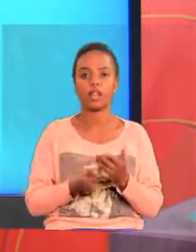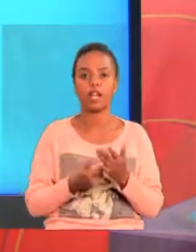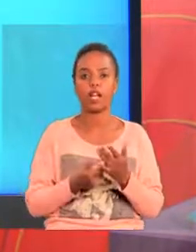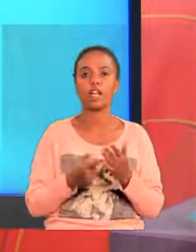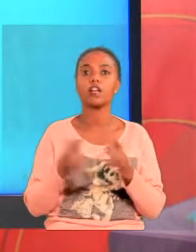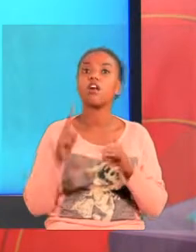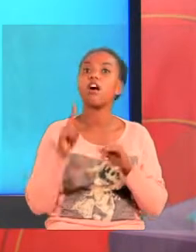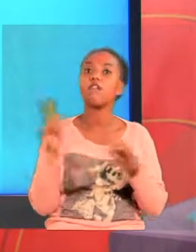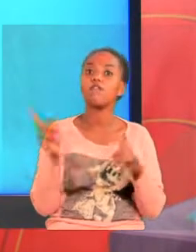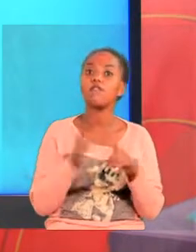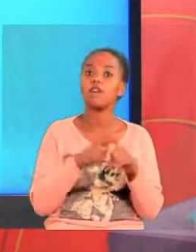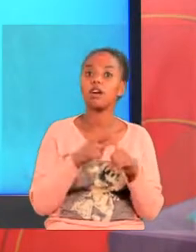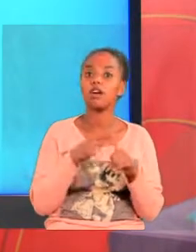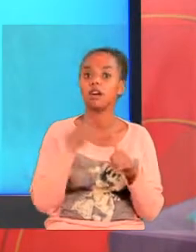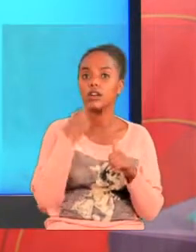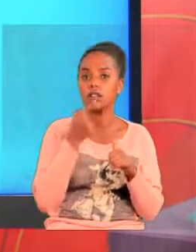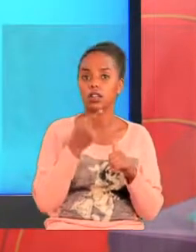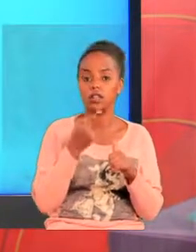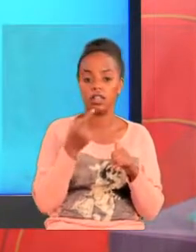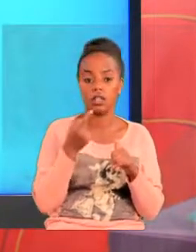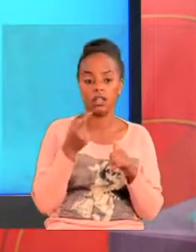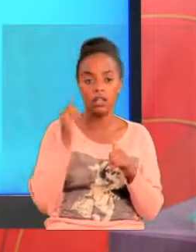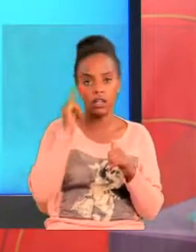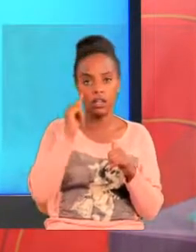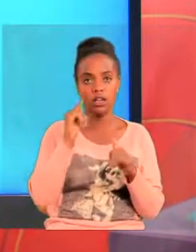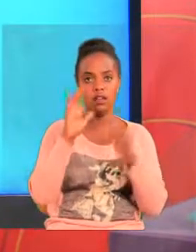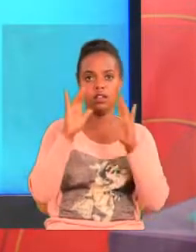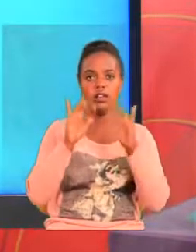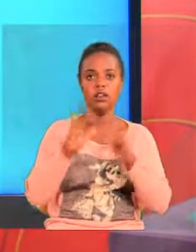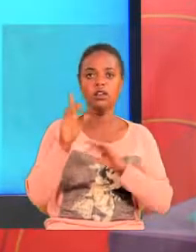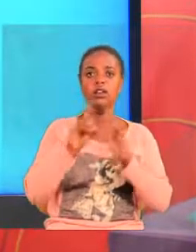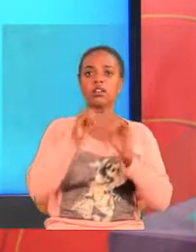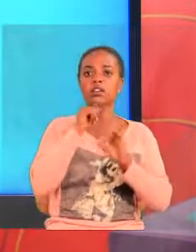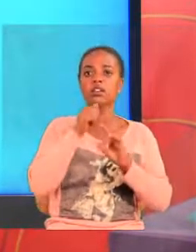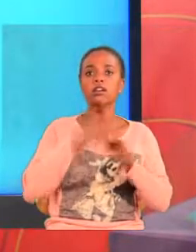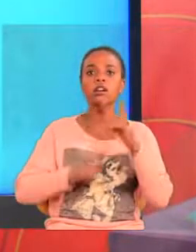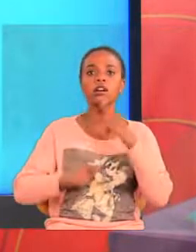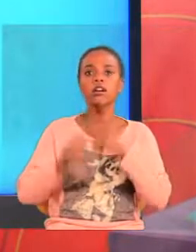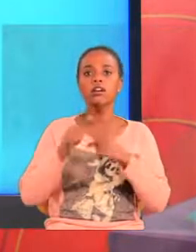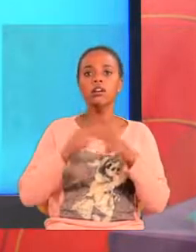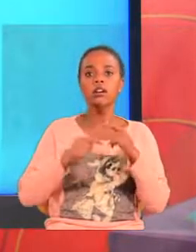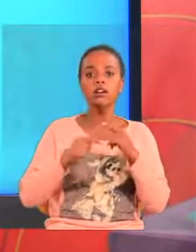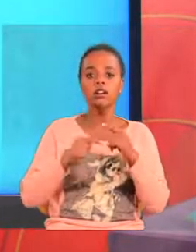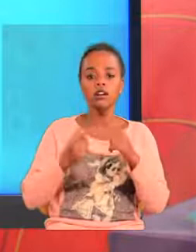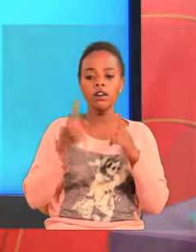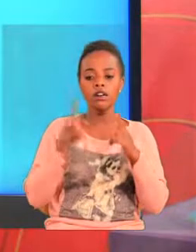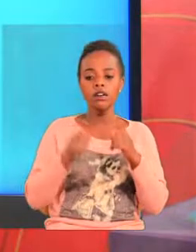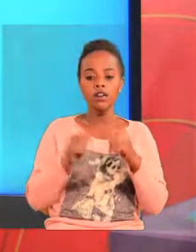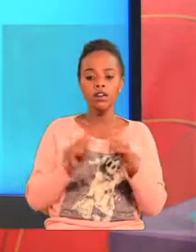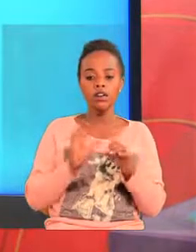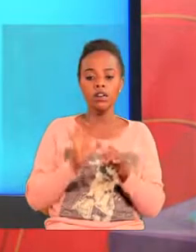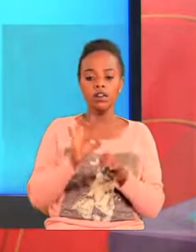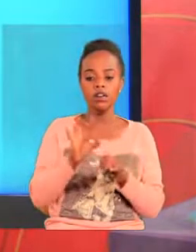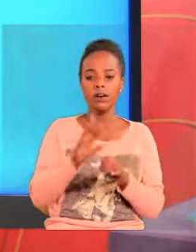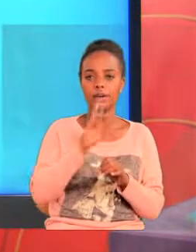first says, if the rain does not come, the crops